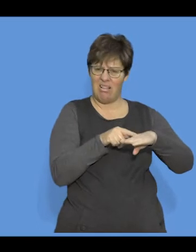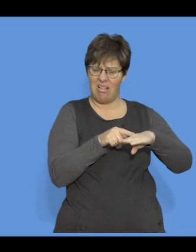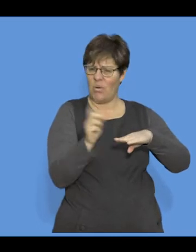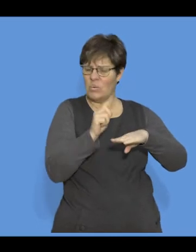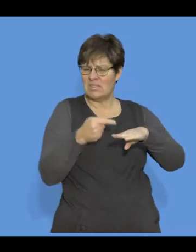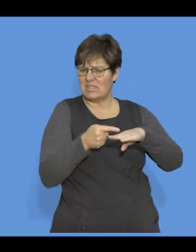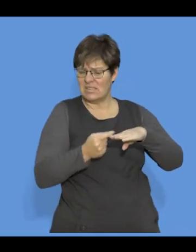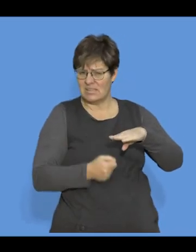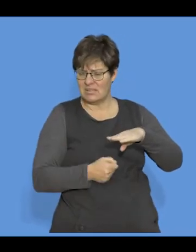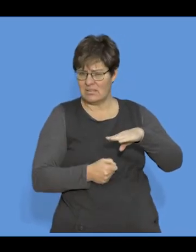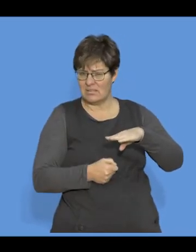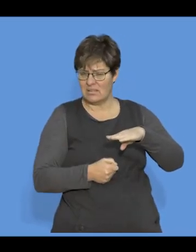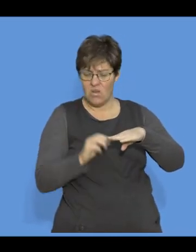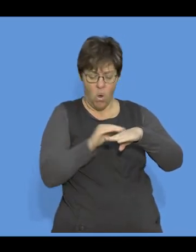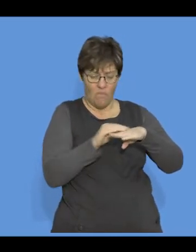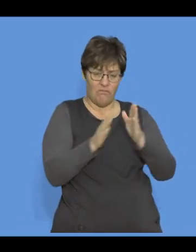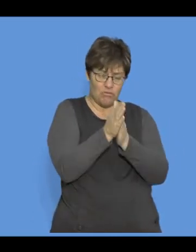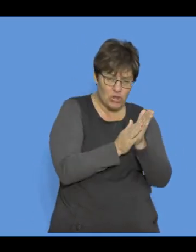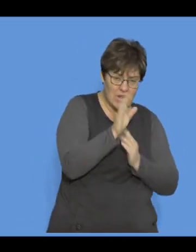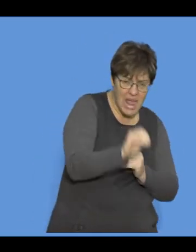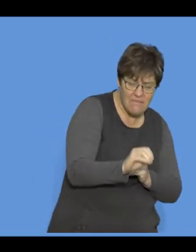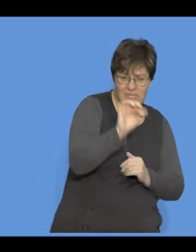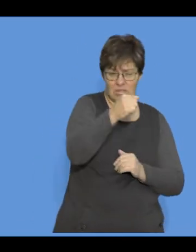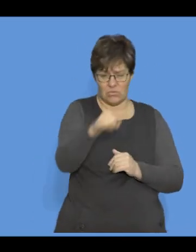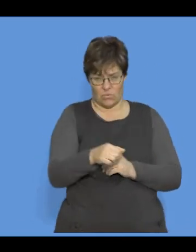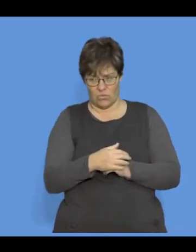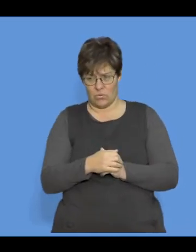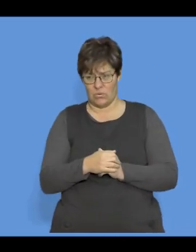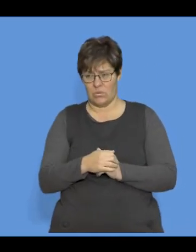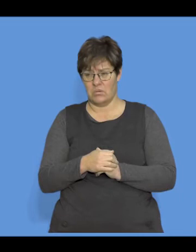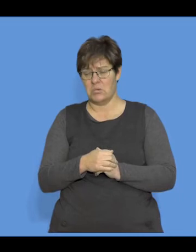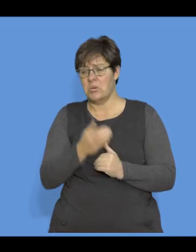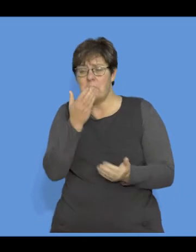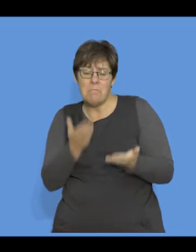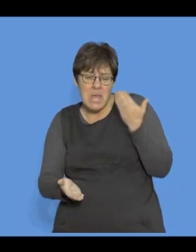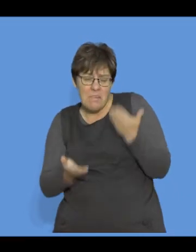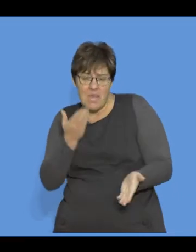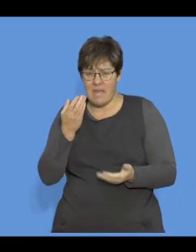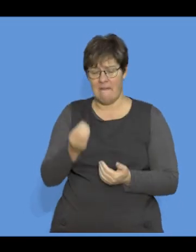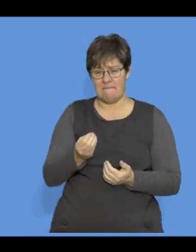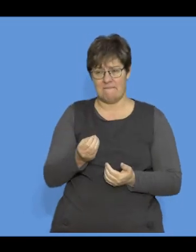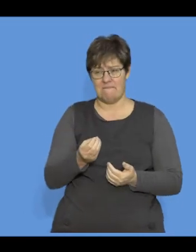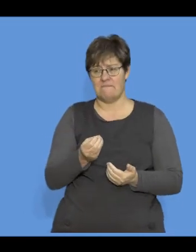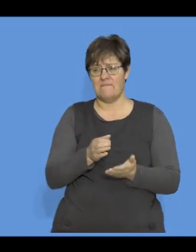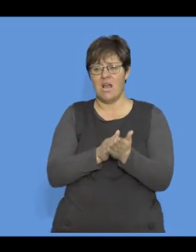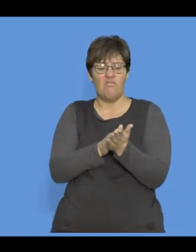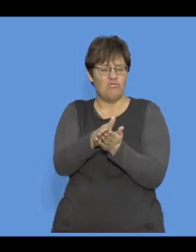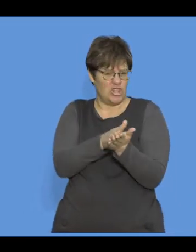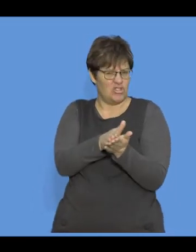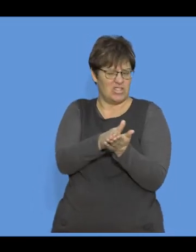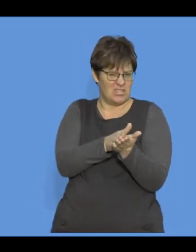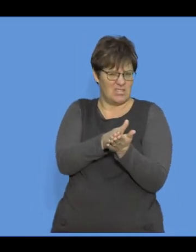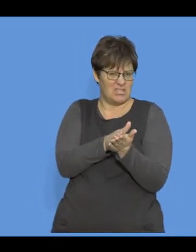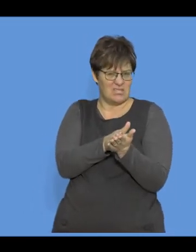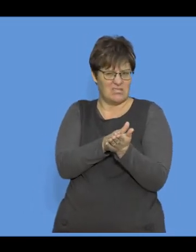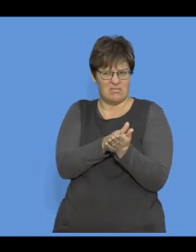the surface, whether it's frictionless. So we could possibly have a frictional force